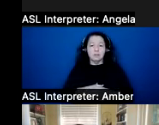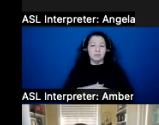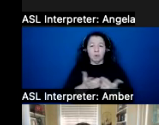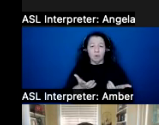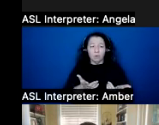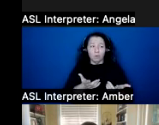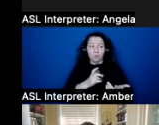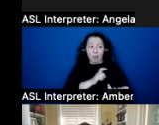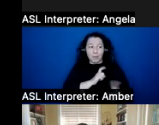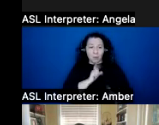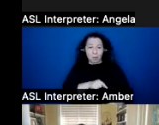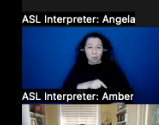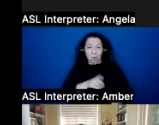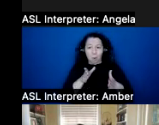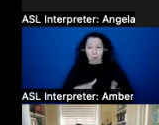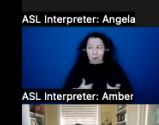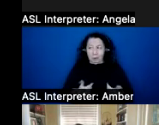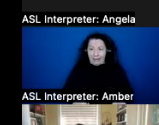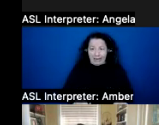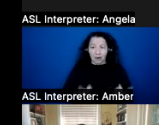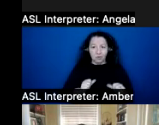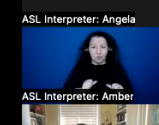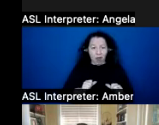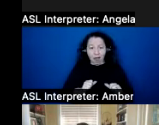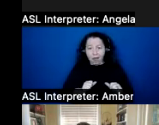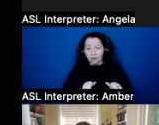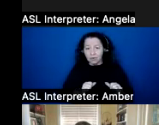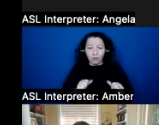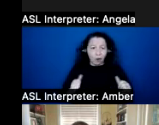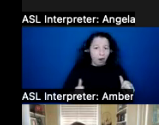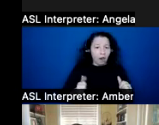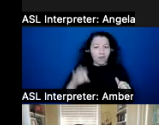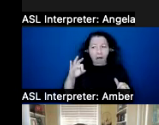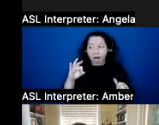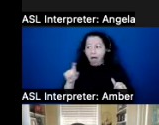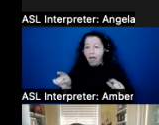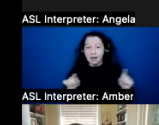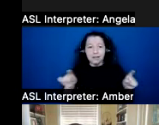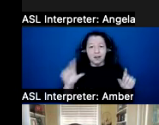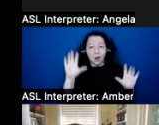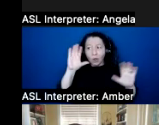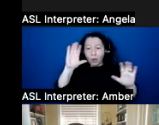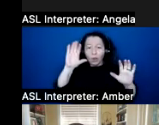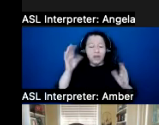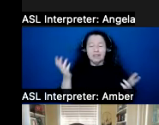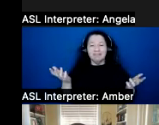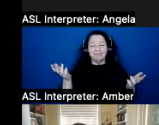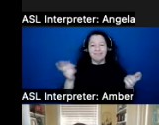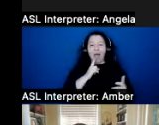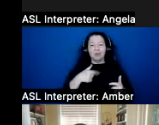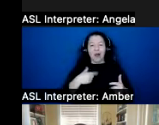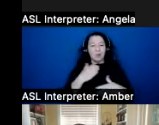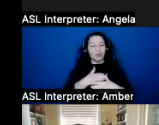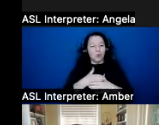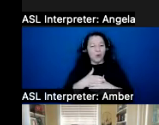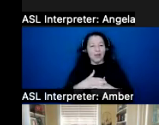like person, like trying to like track them down, and I could see why. But you know what? I'm sure it was annoying, but I was